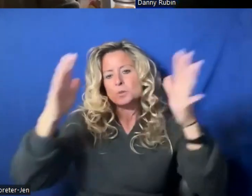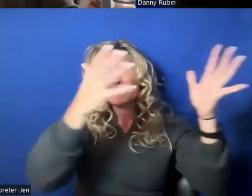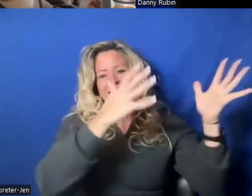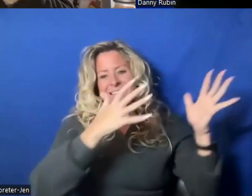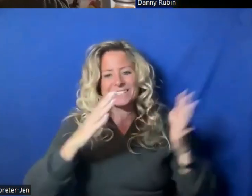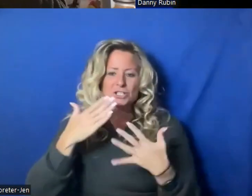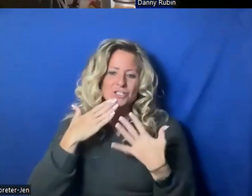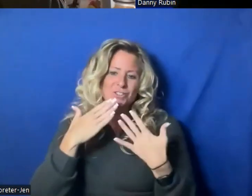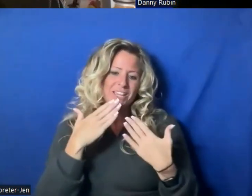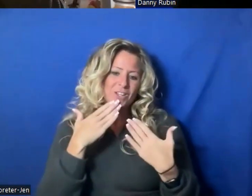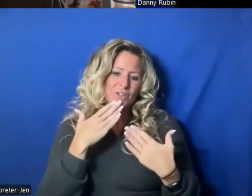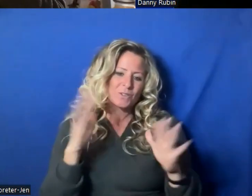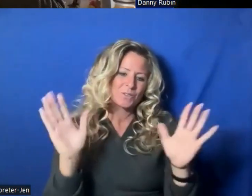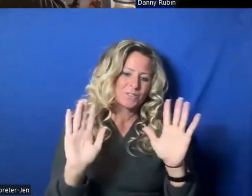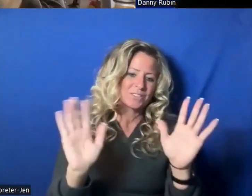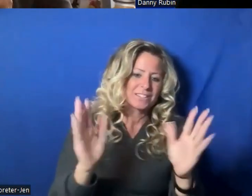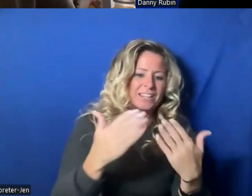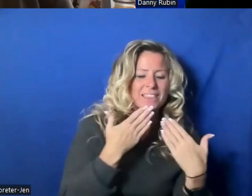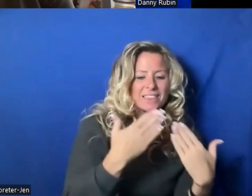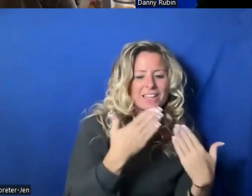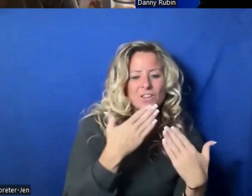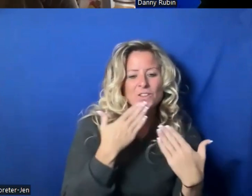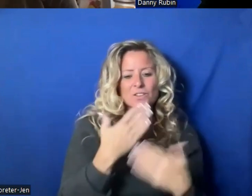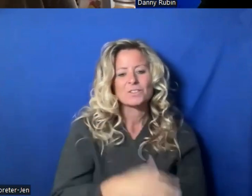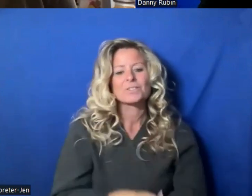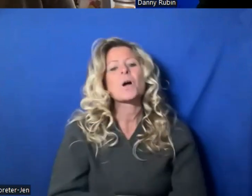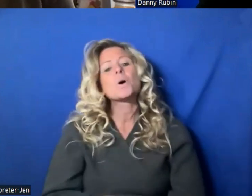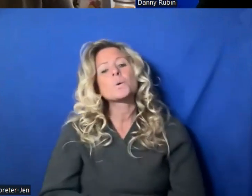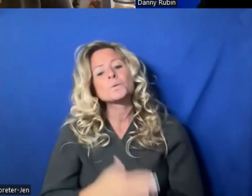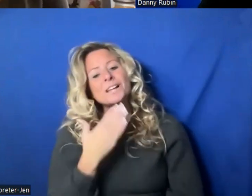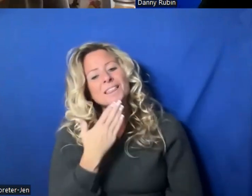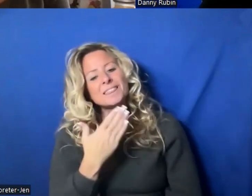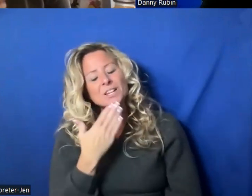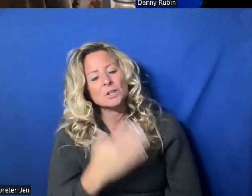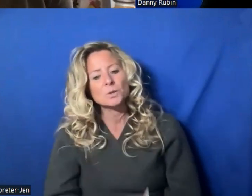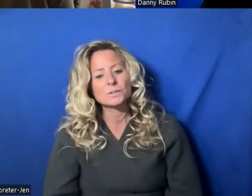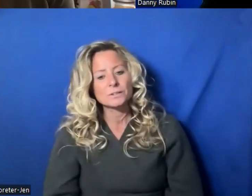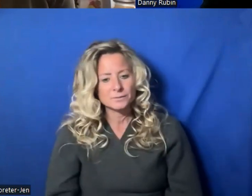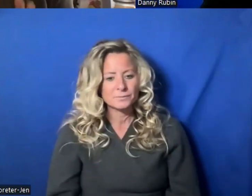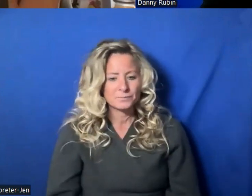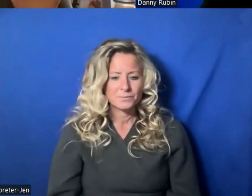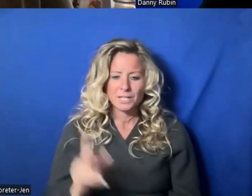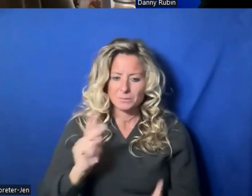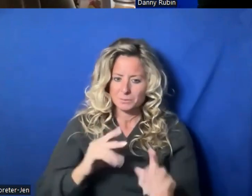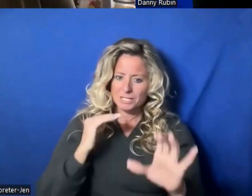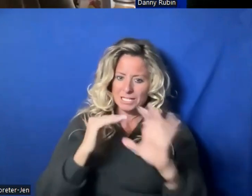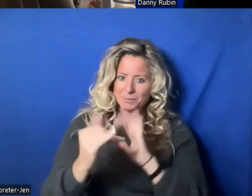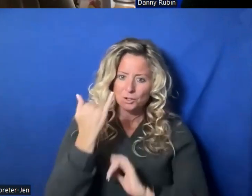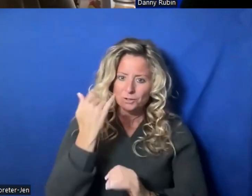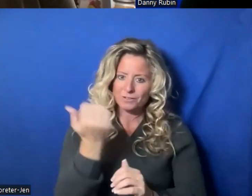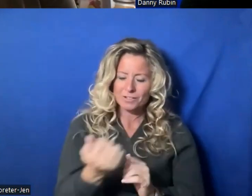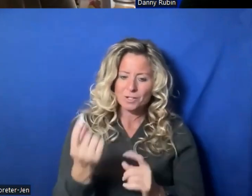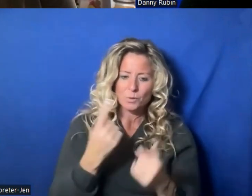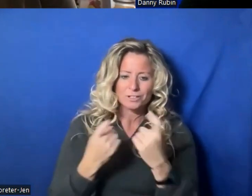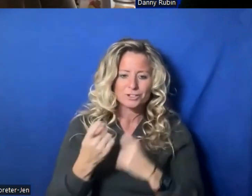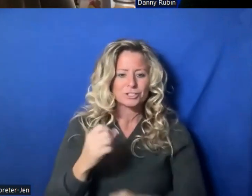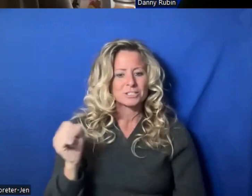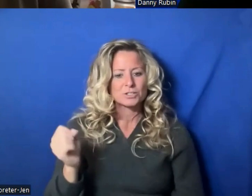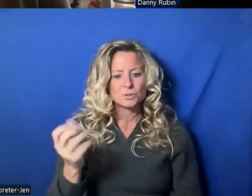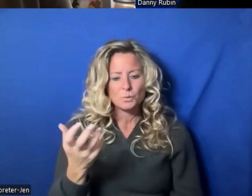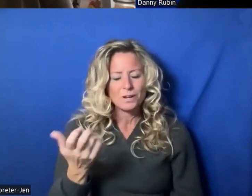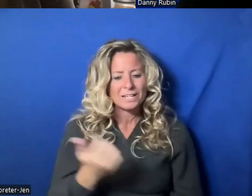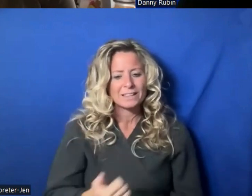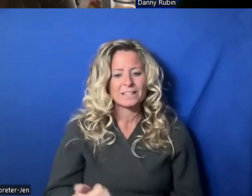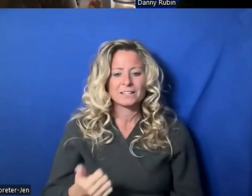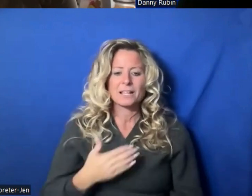thank you to Carolyn for her time? Oh, thank you. People can email you if they have questions? If you have any questions or want